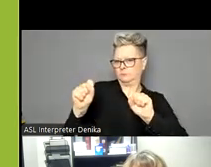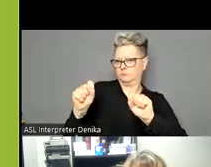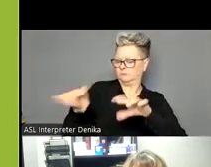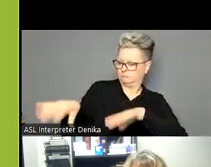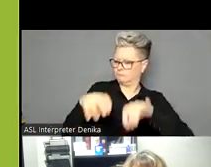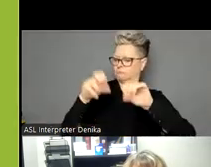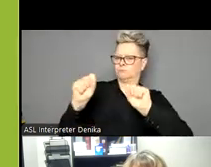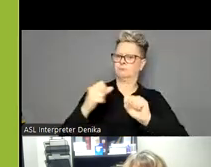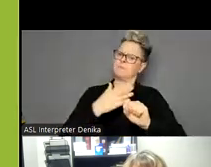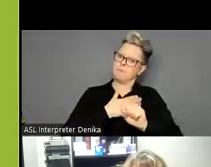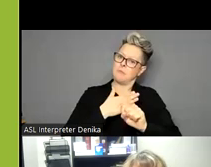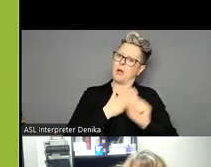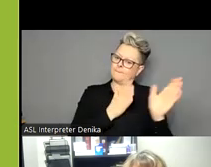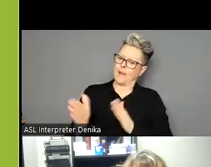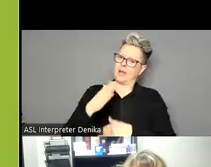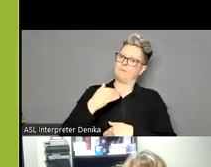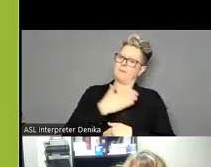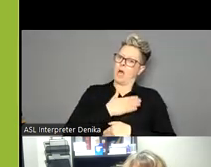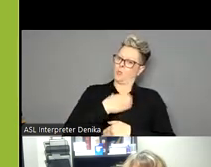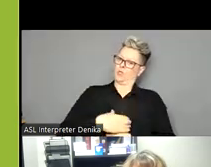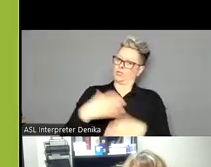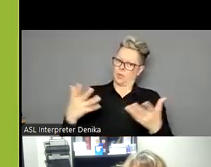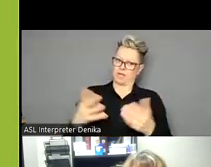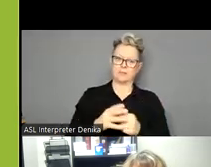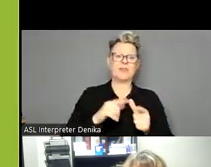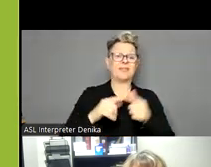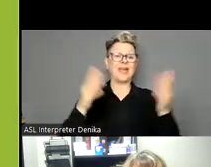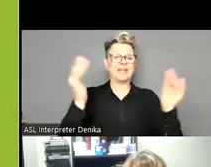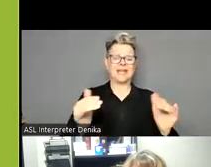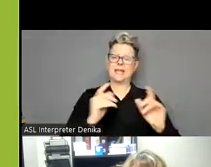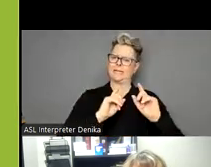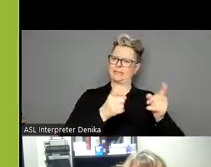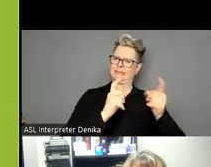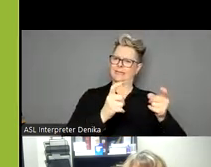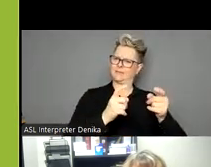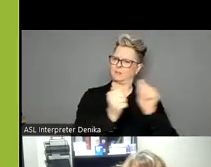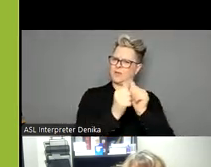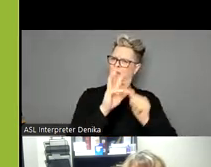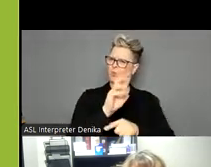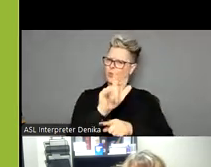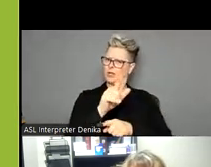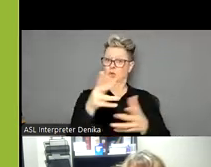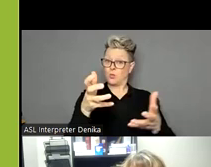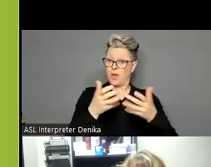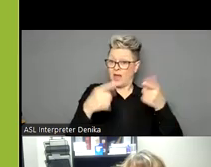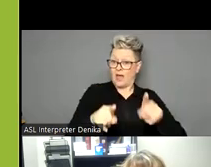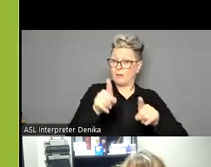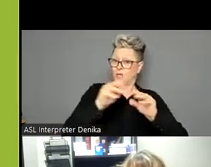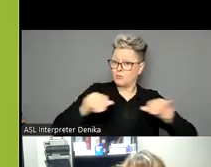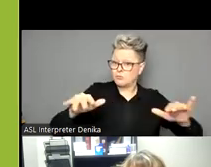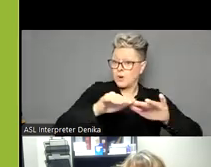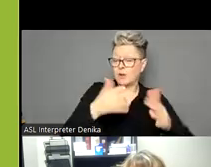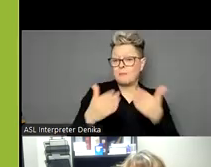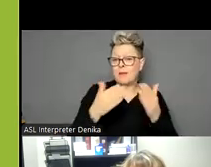your wishes. And then the gifts under the will. So what do you actually want to happen to your property? You might have some small